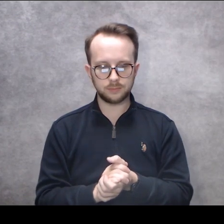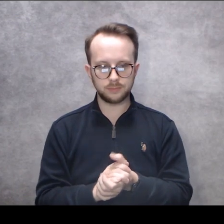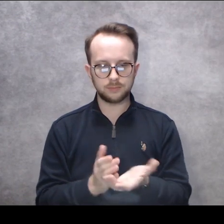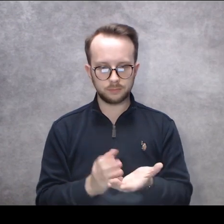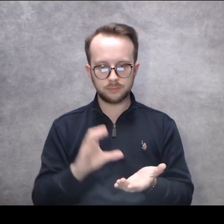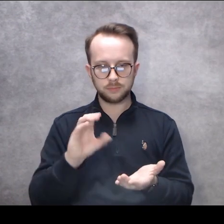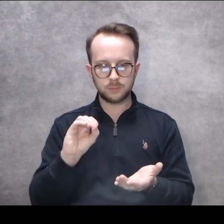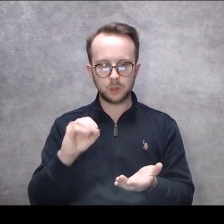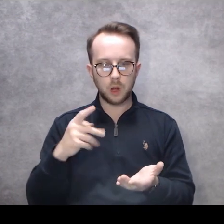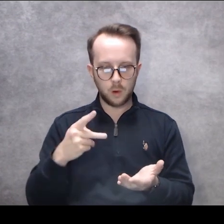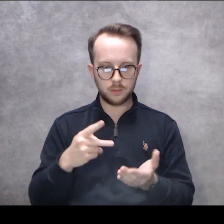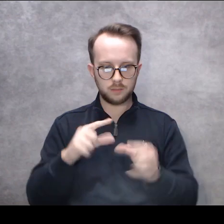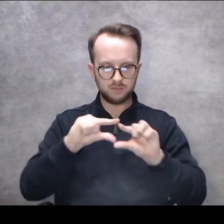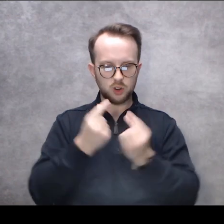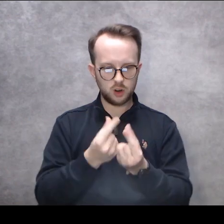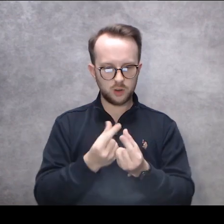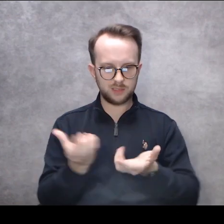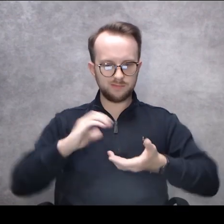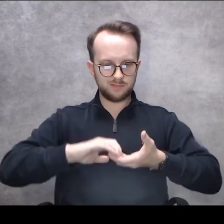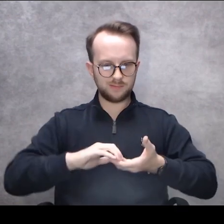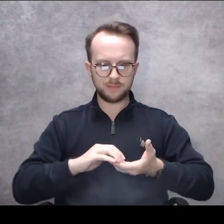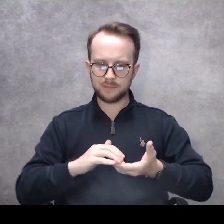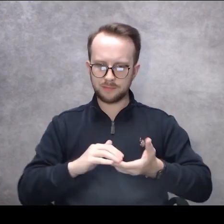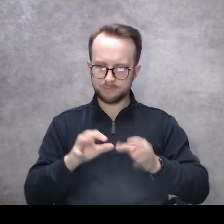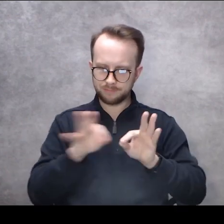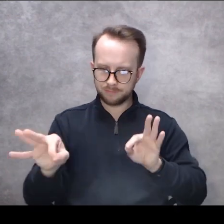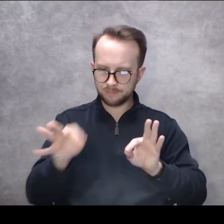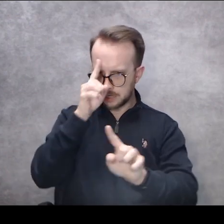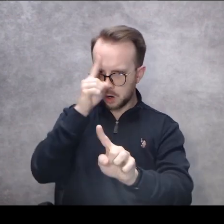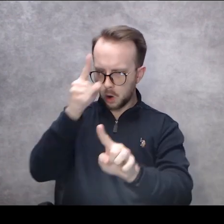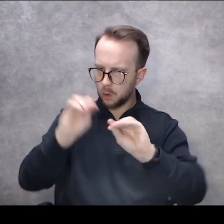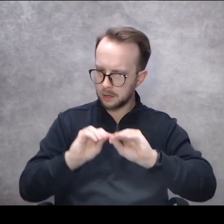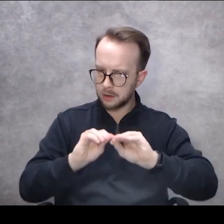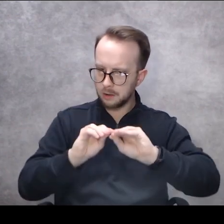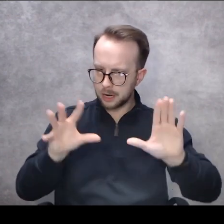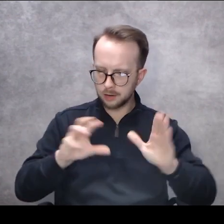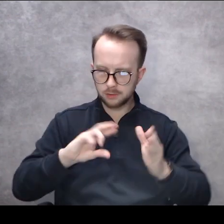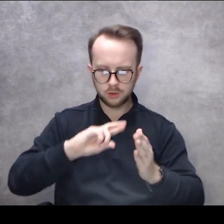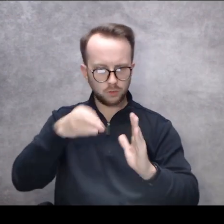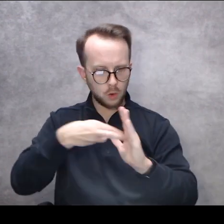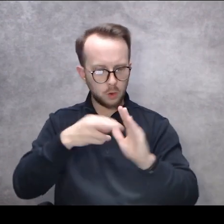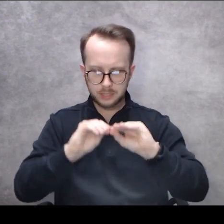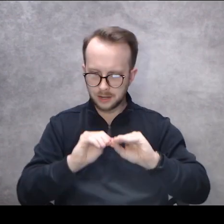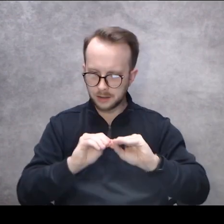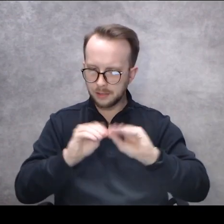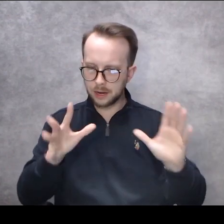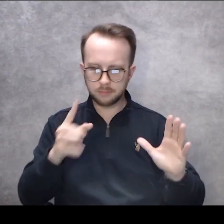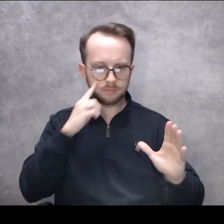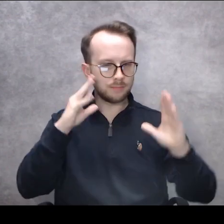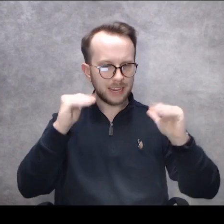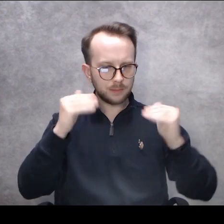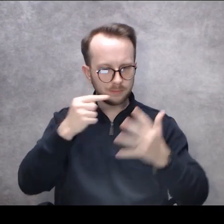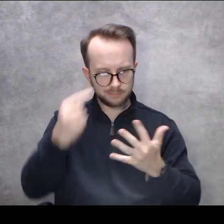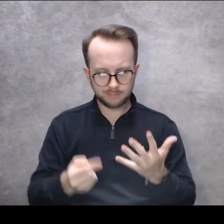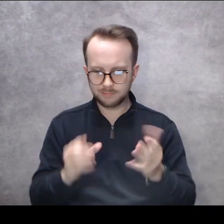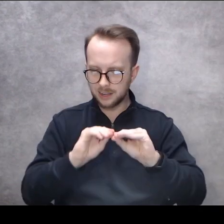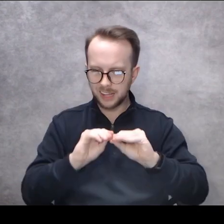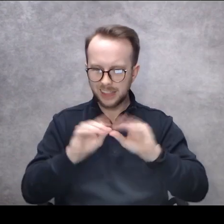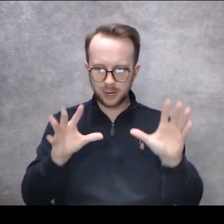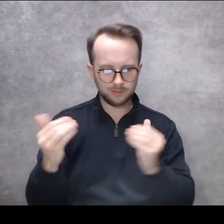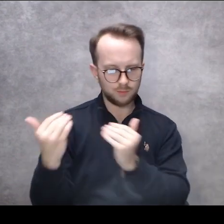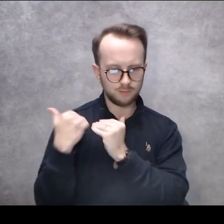Cooperative learning groups that have a clear goal, have clear roles, clear expectations, and